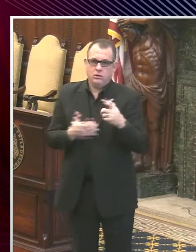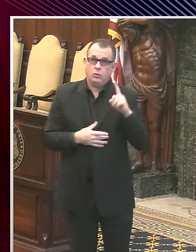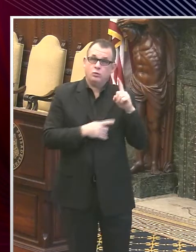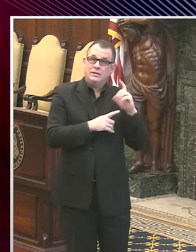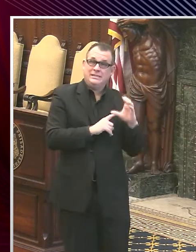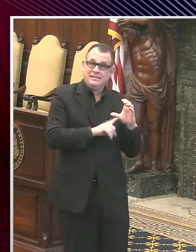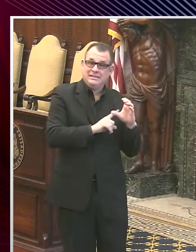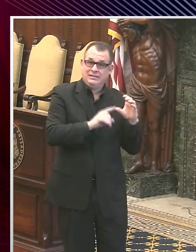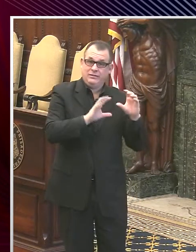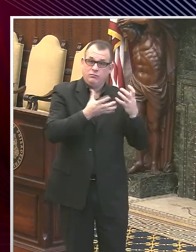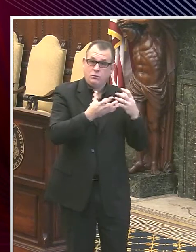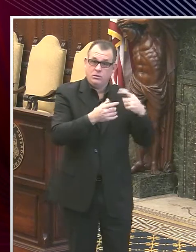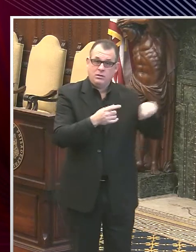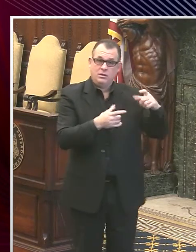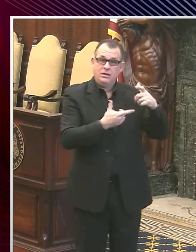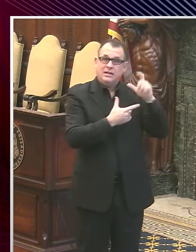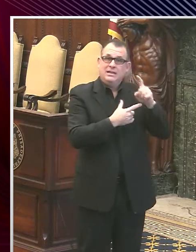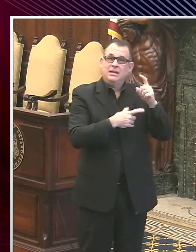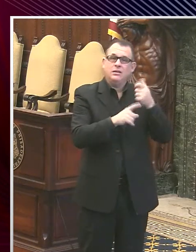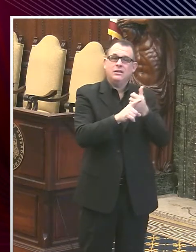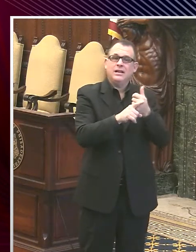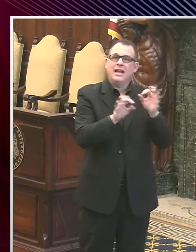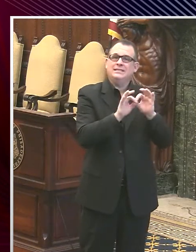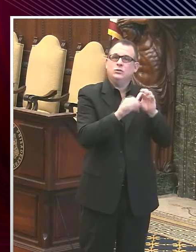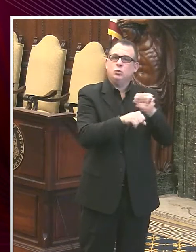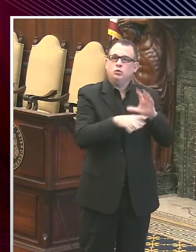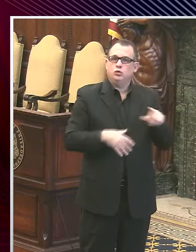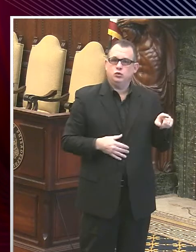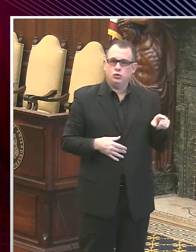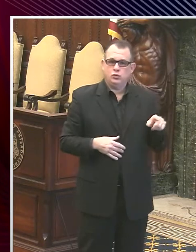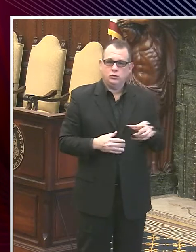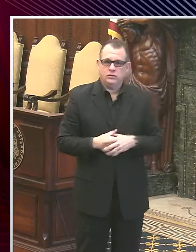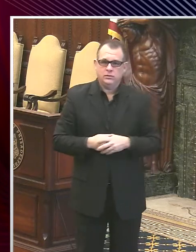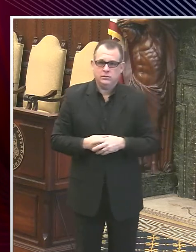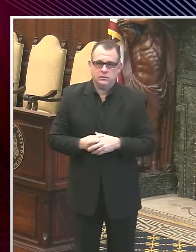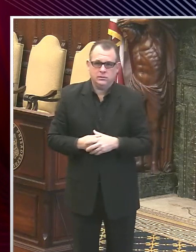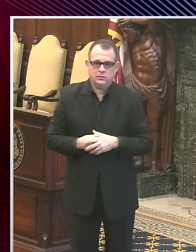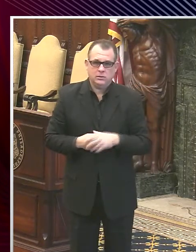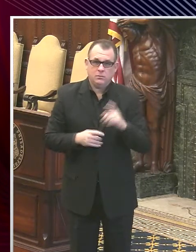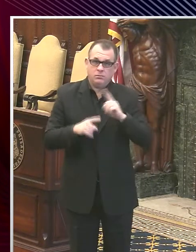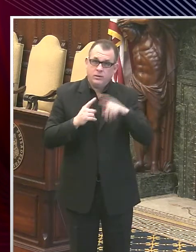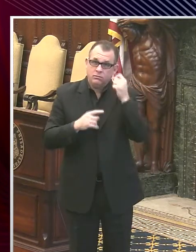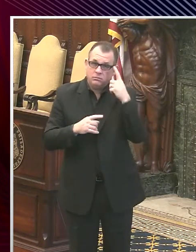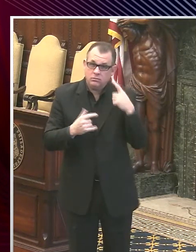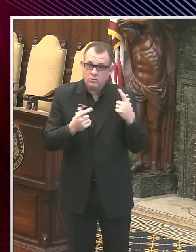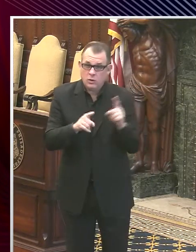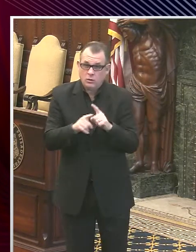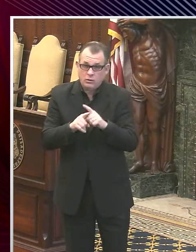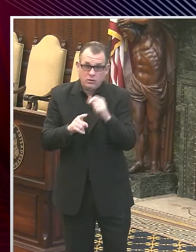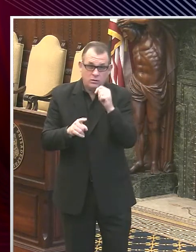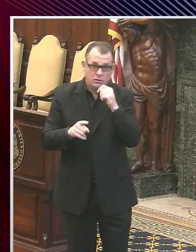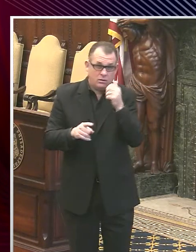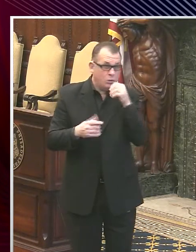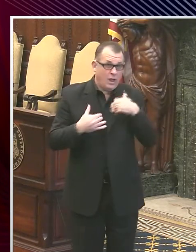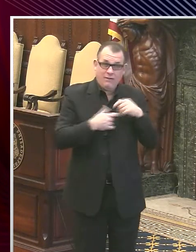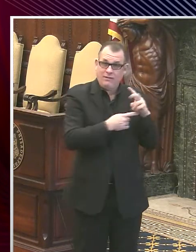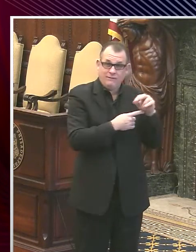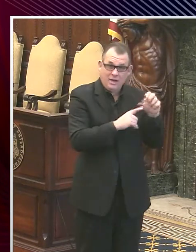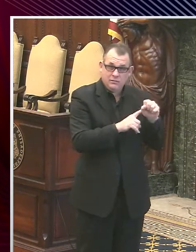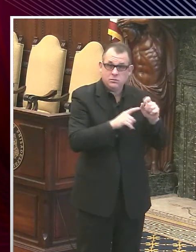phase 1C, they recommended the other essential workers and people aged 65 to 74 without those high-risk medical